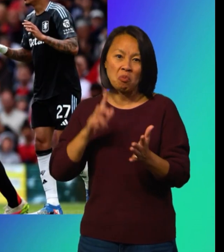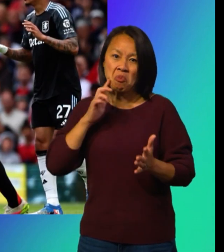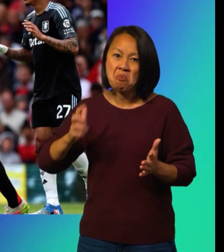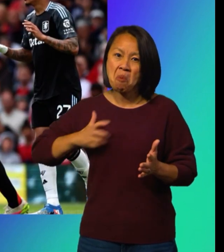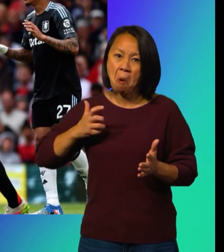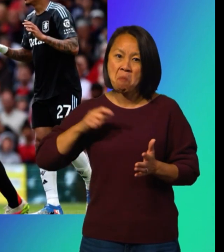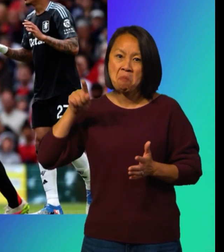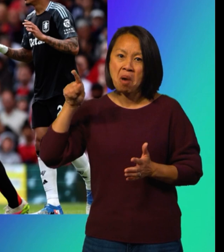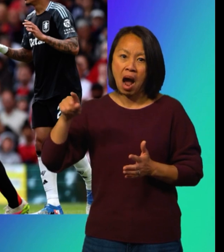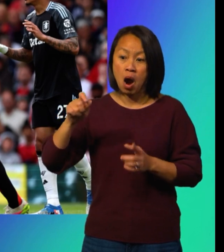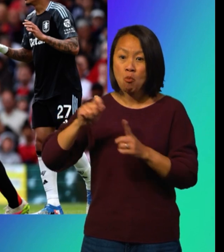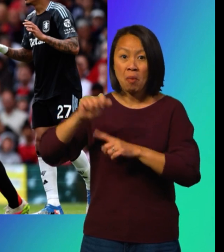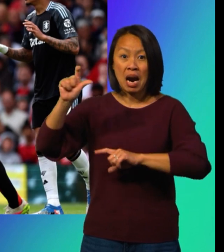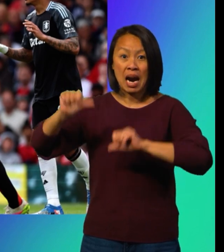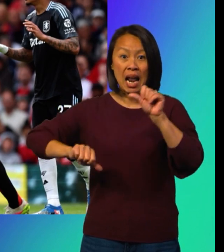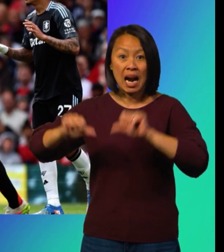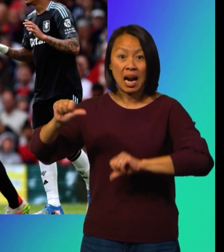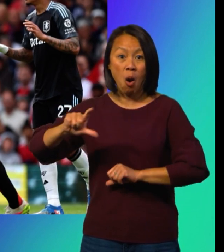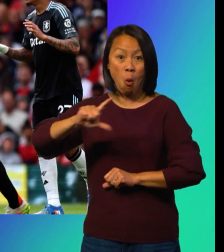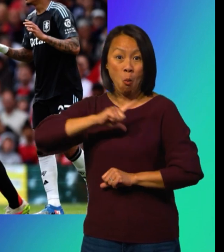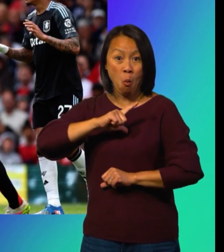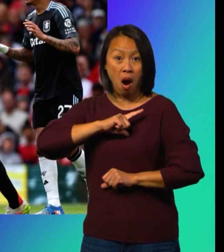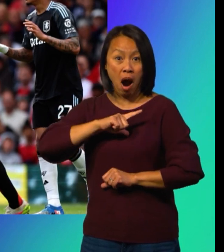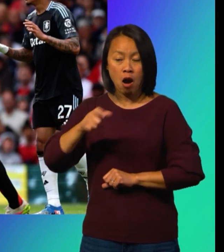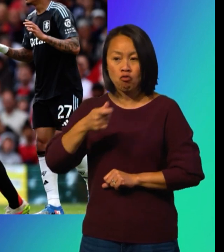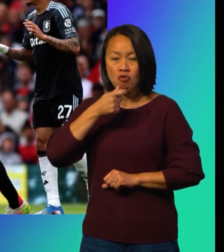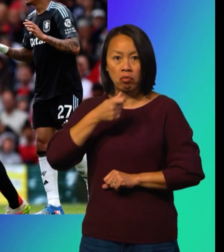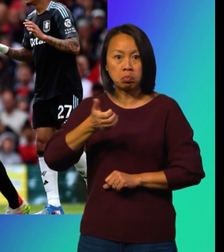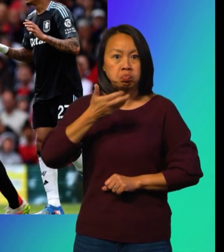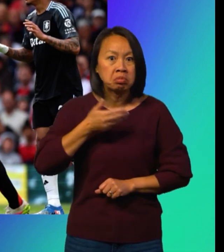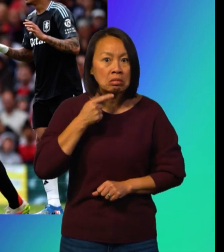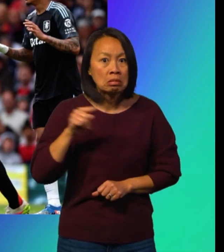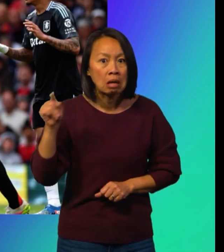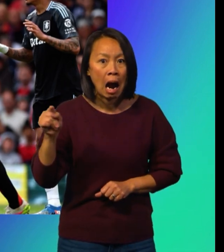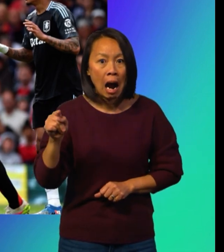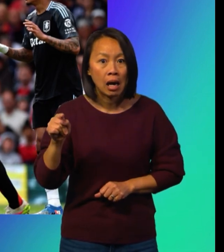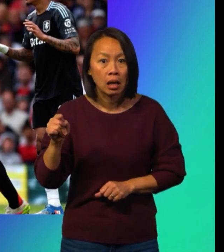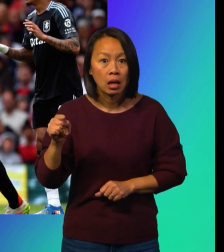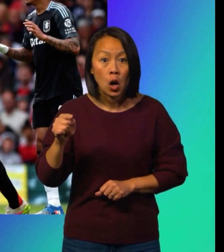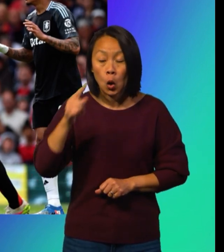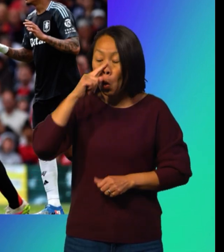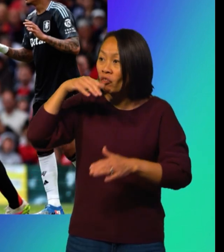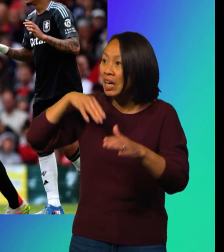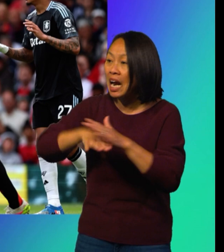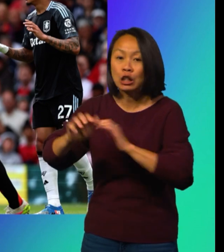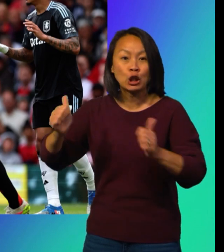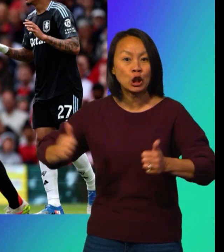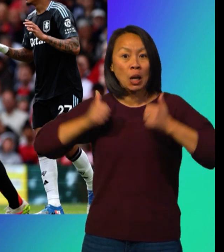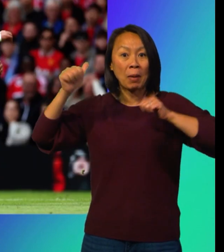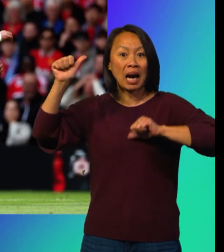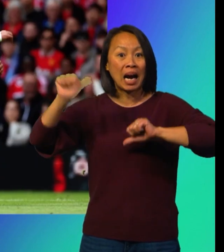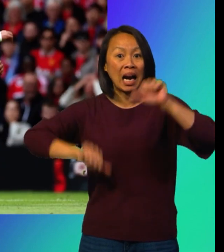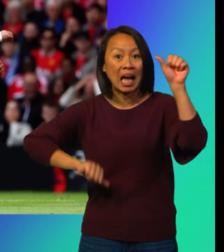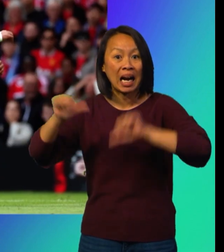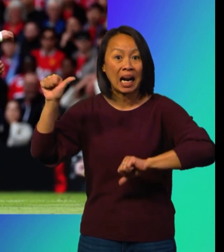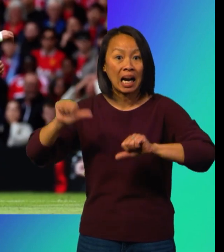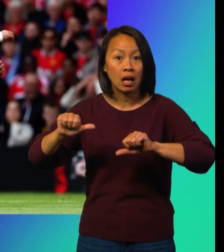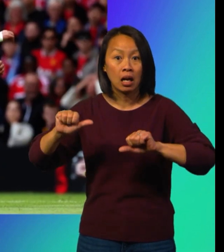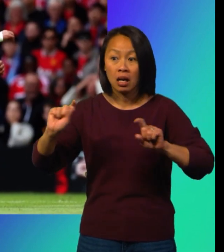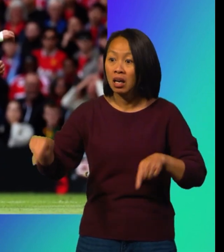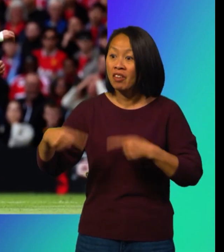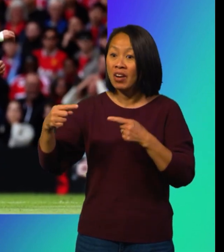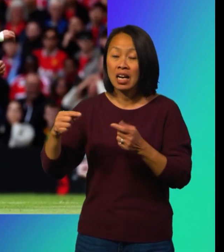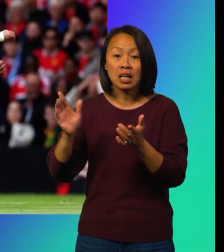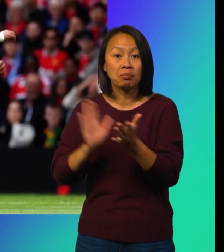complain to the Premier League after what they say was a big refereeing mistake that cost them a Champions League place in their game against